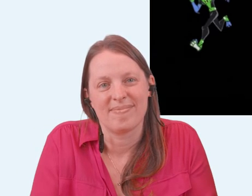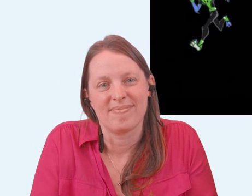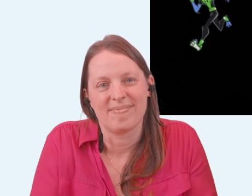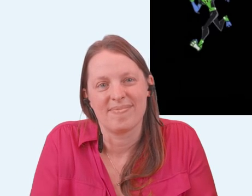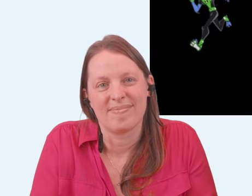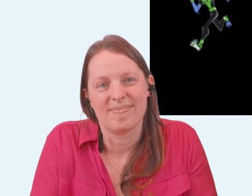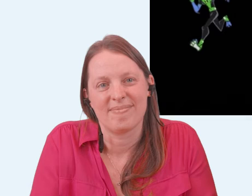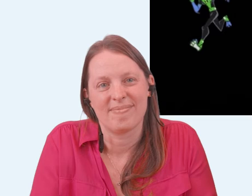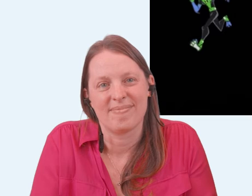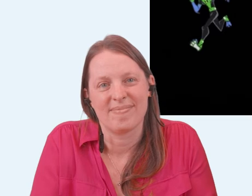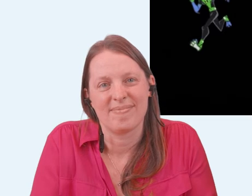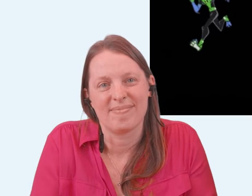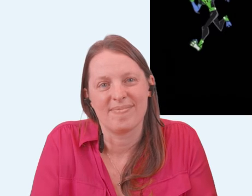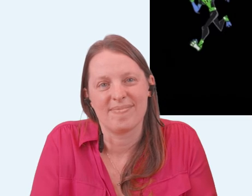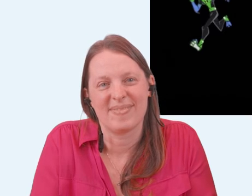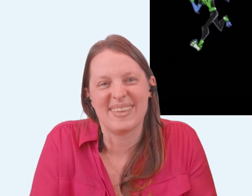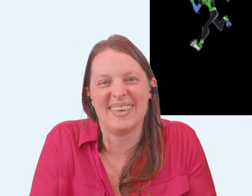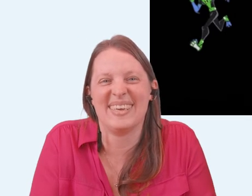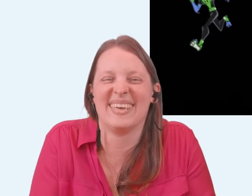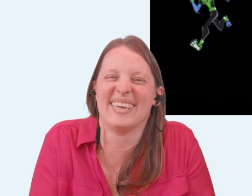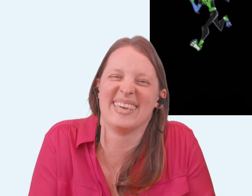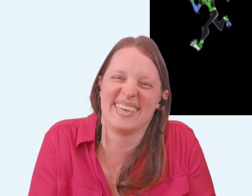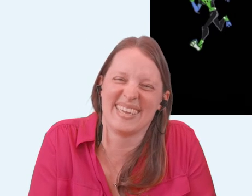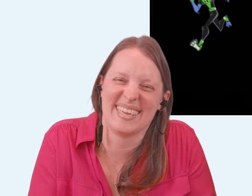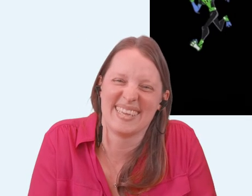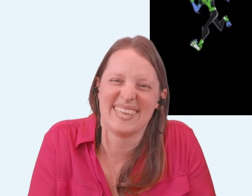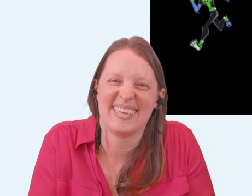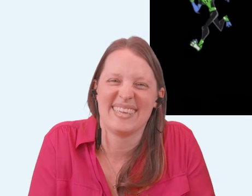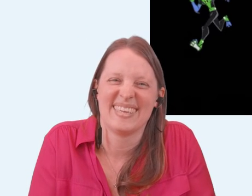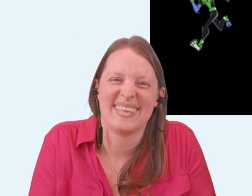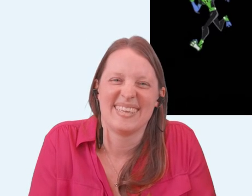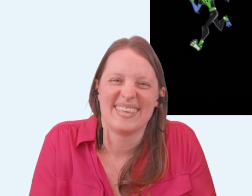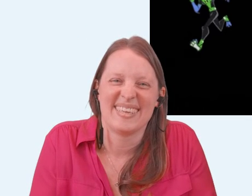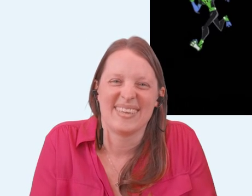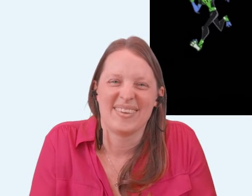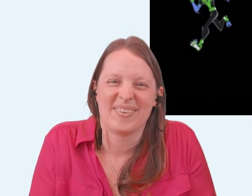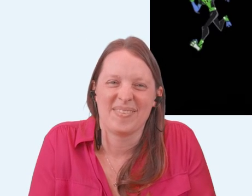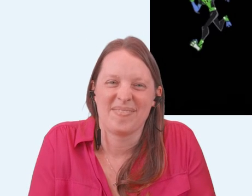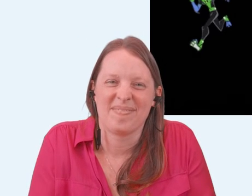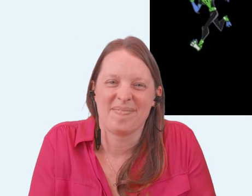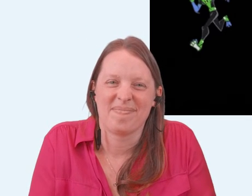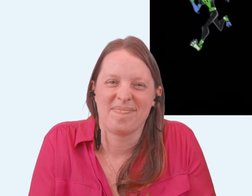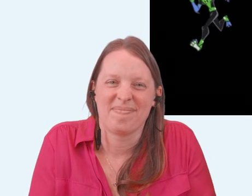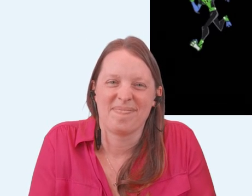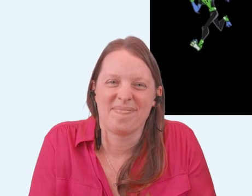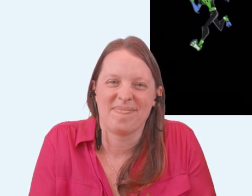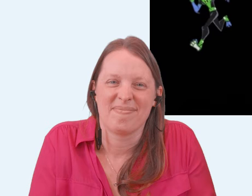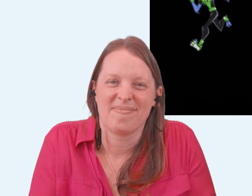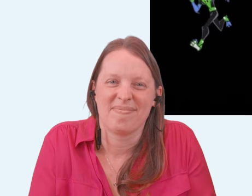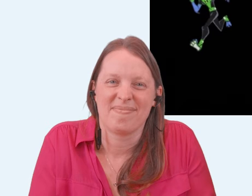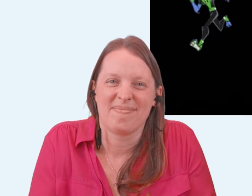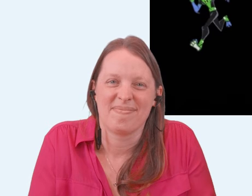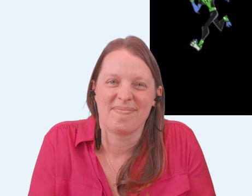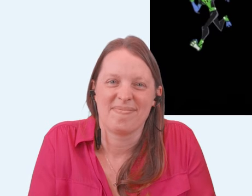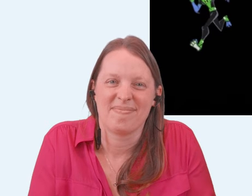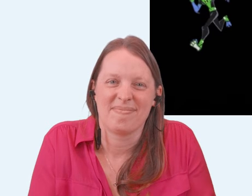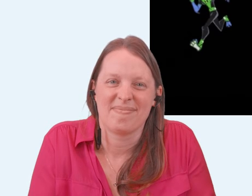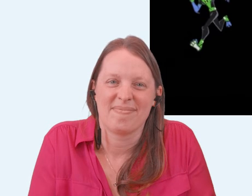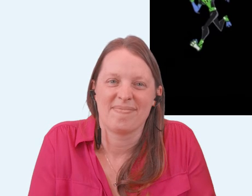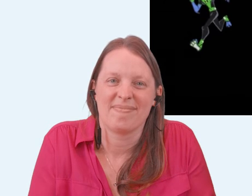Always. Thanks God, when he turned the head to the right side, the